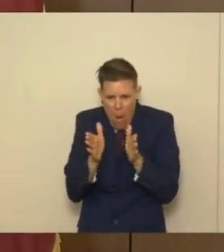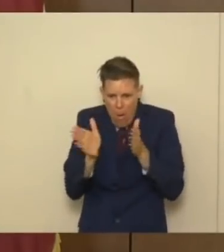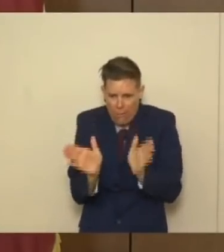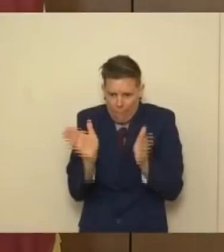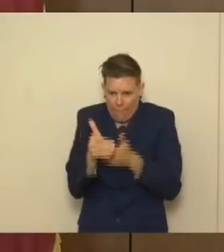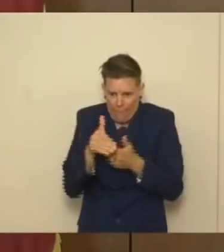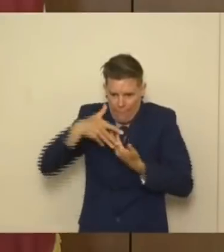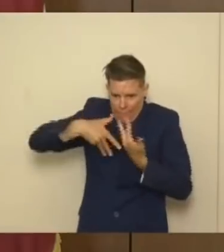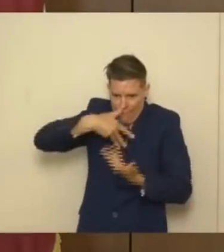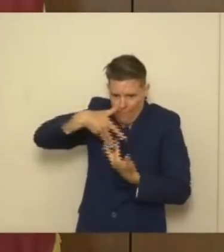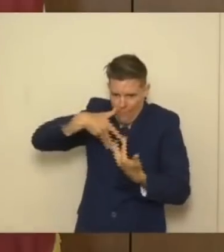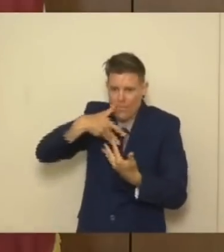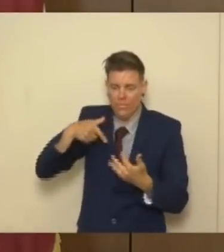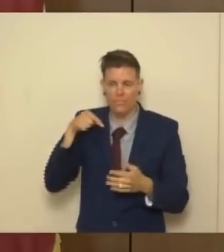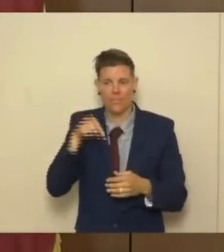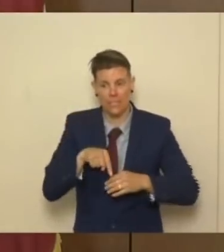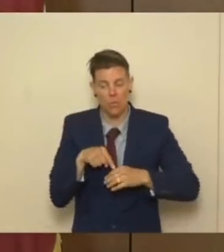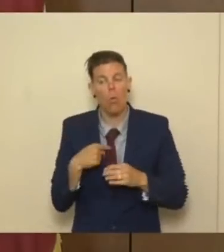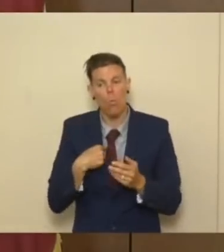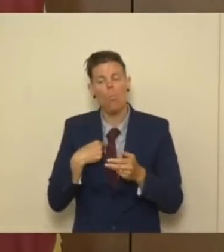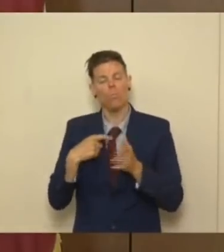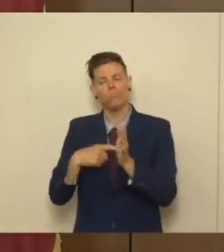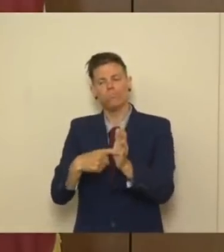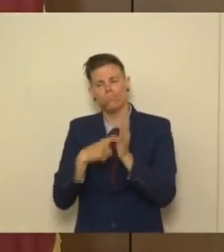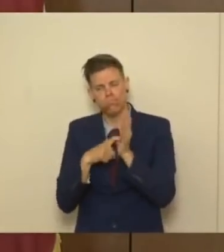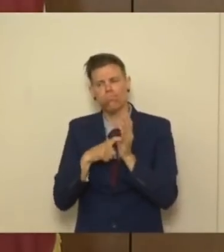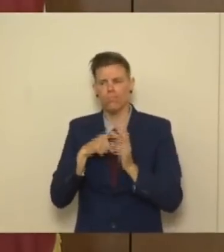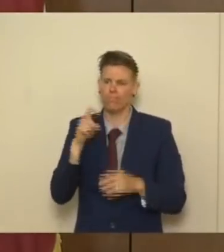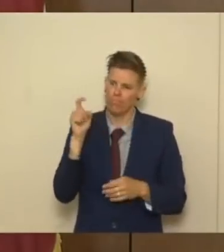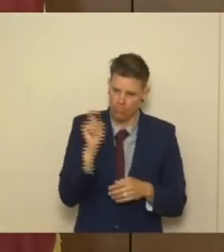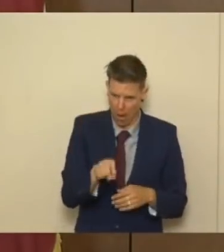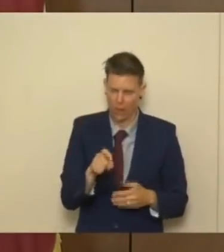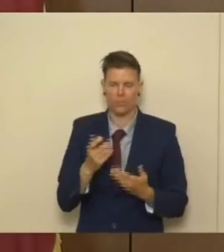we are, a safe environment.